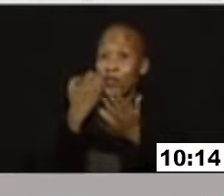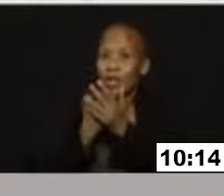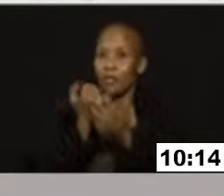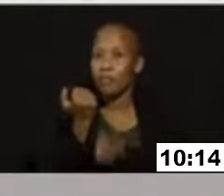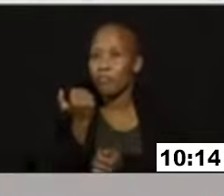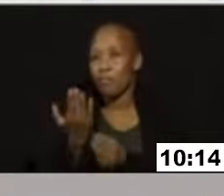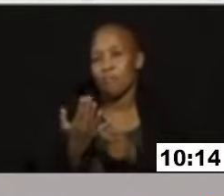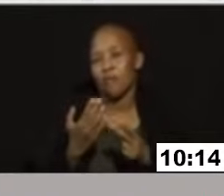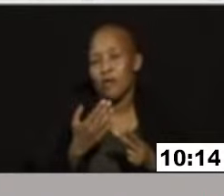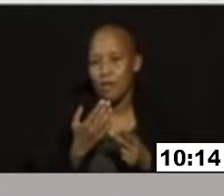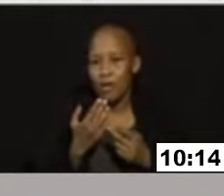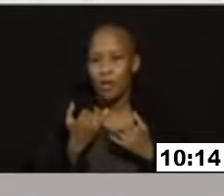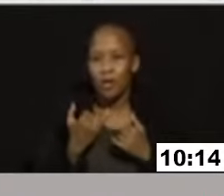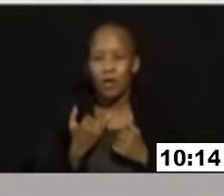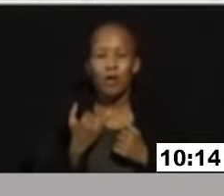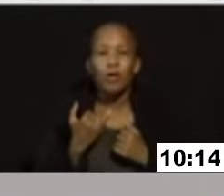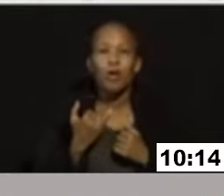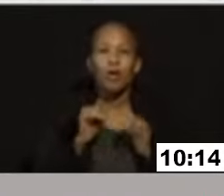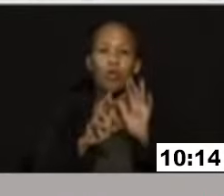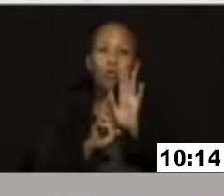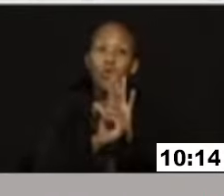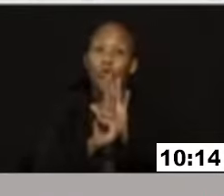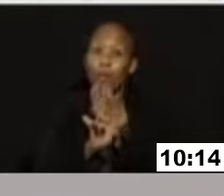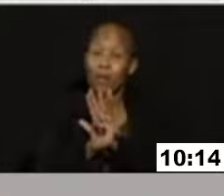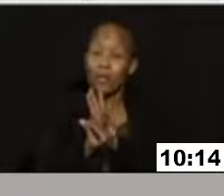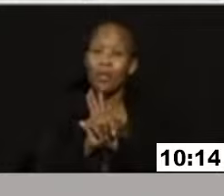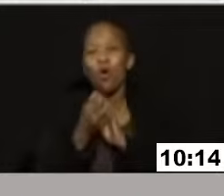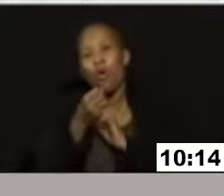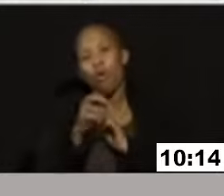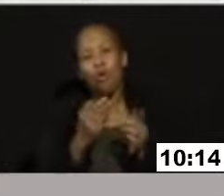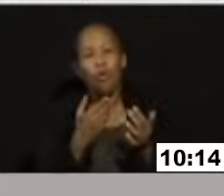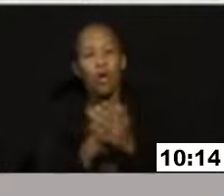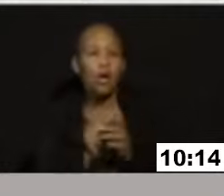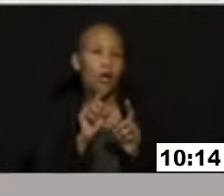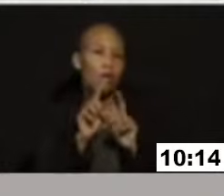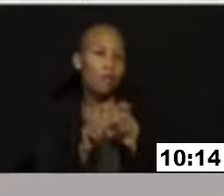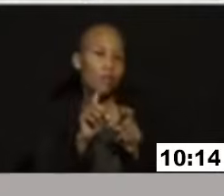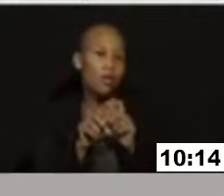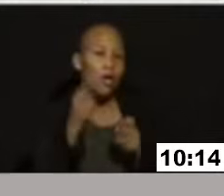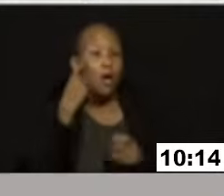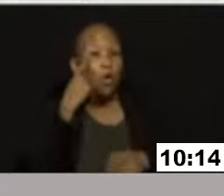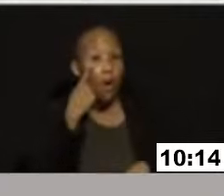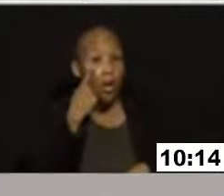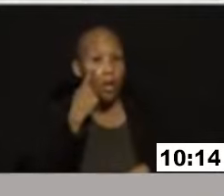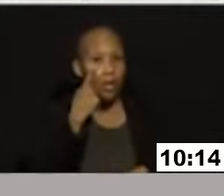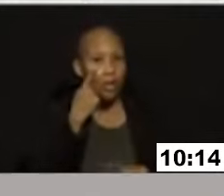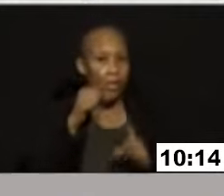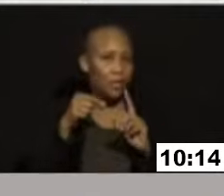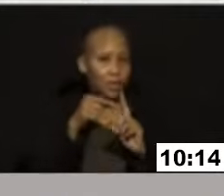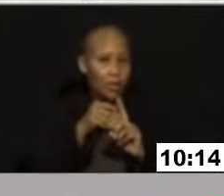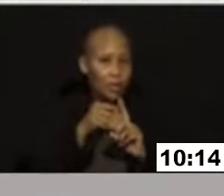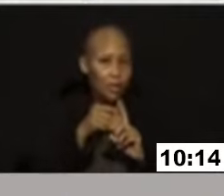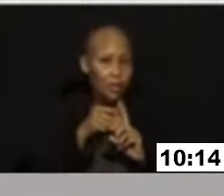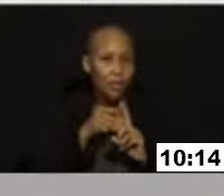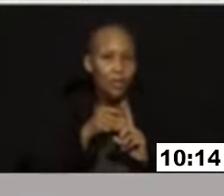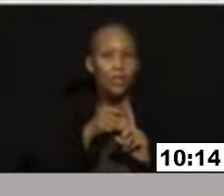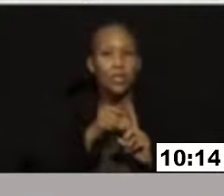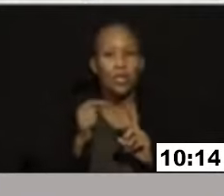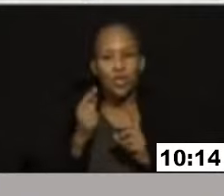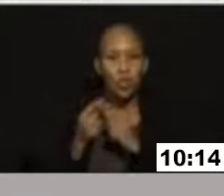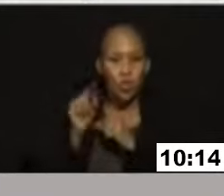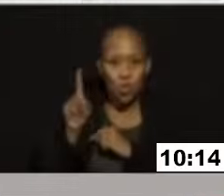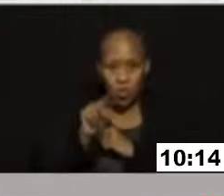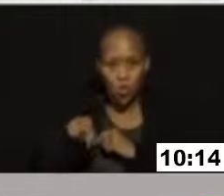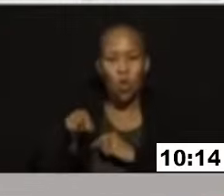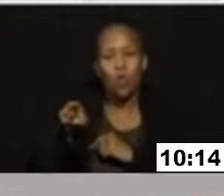to give evidence on his or her behalf, or to cross-examine the witness implicating him or her. All that you have in